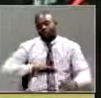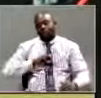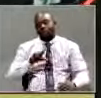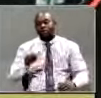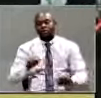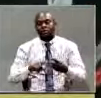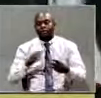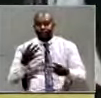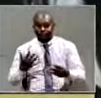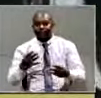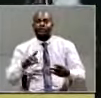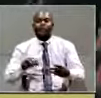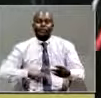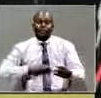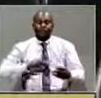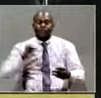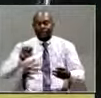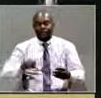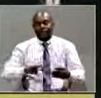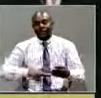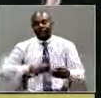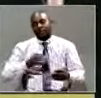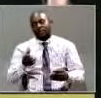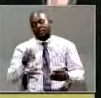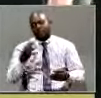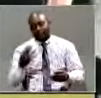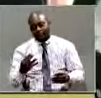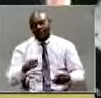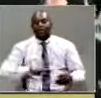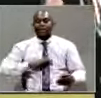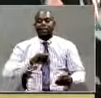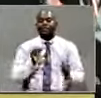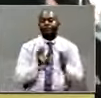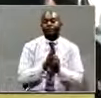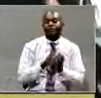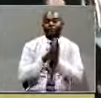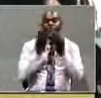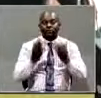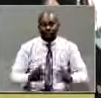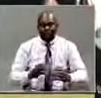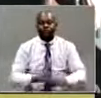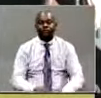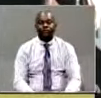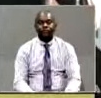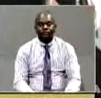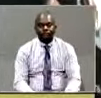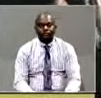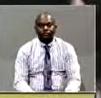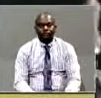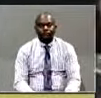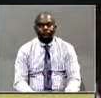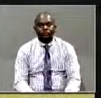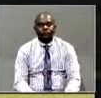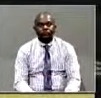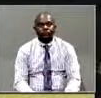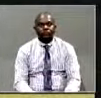under 9, 6th in under 11, and 4th in under 15. John Barnes, Centamu, Haruna Mtesa Sira, Liwowa.